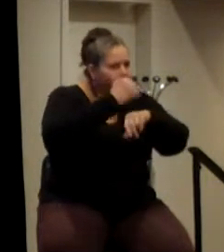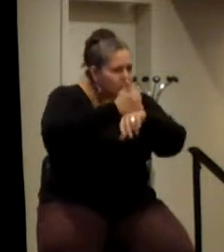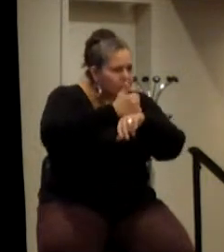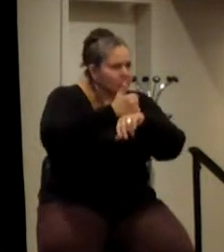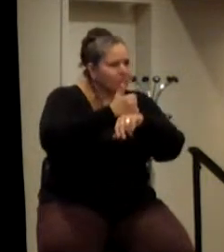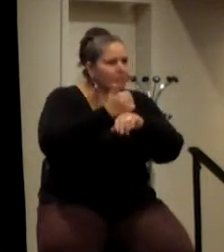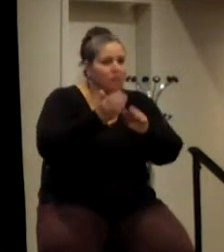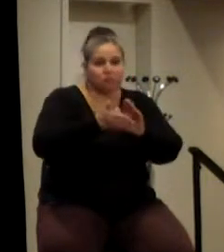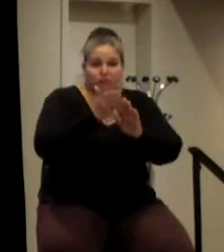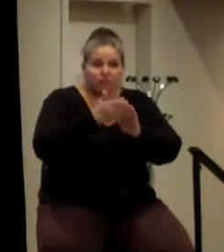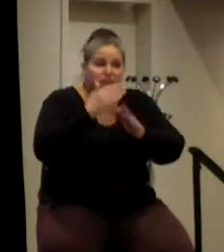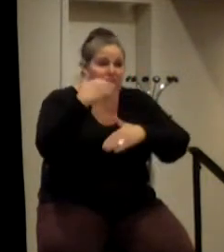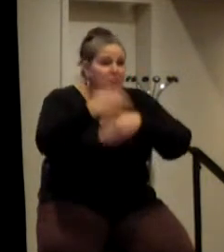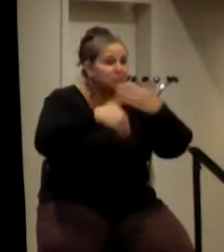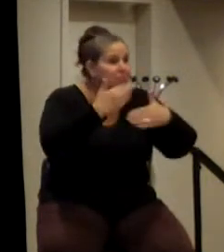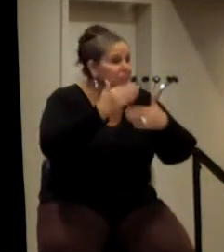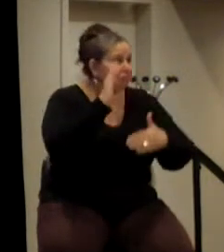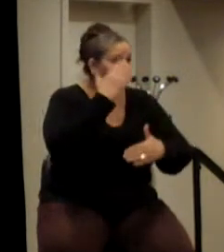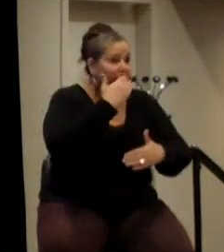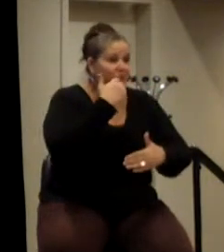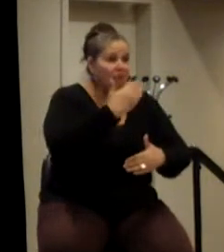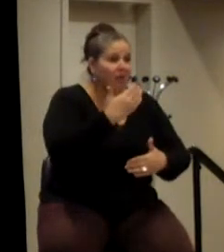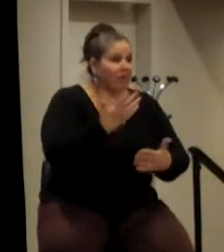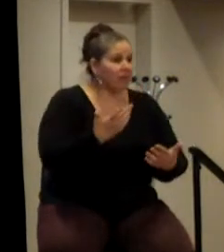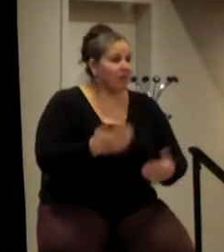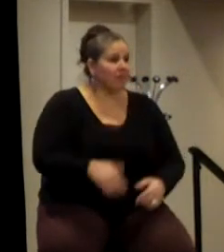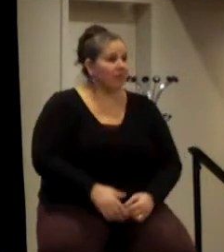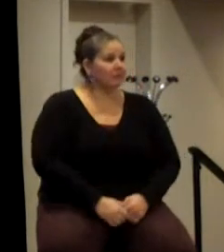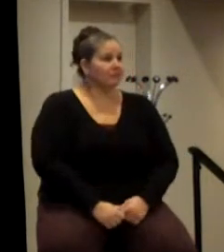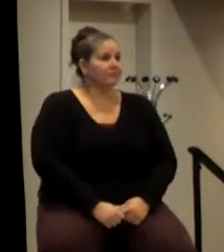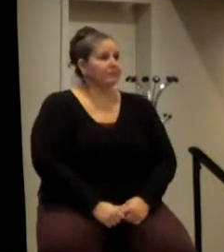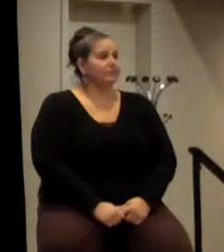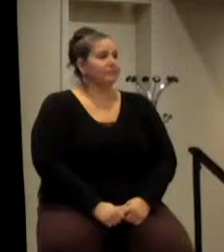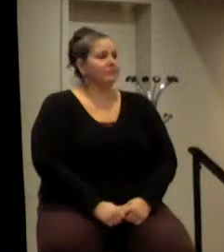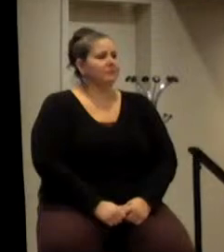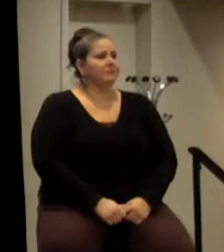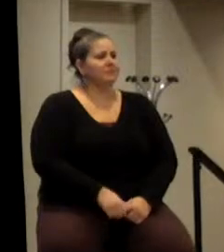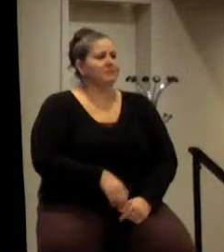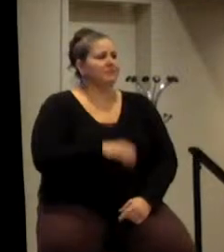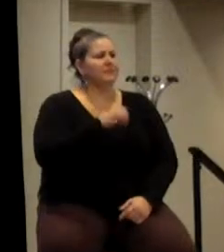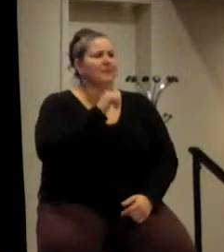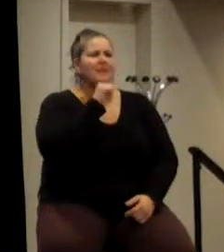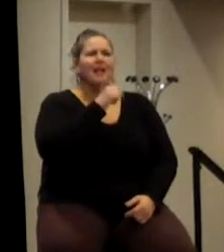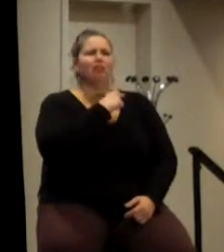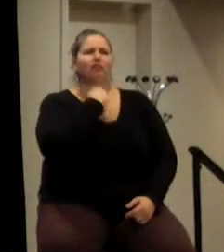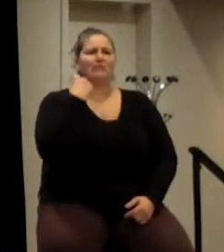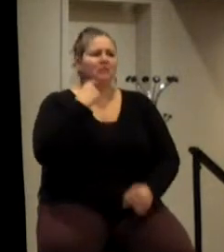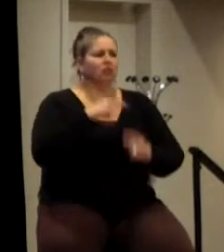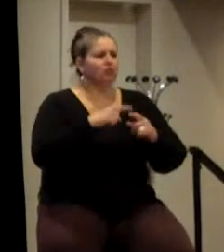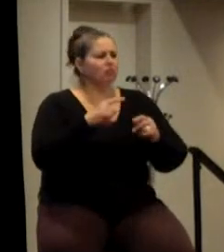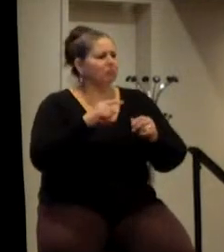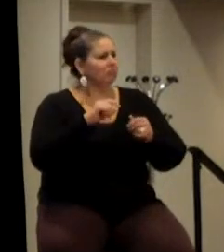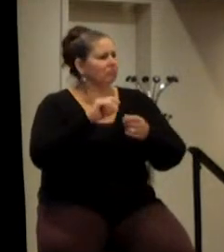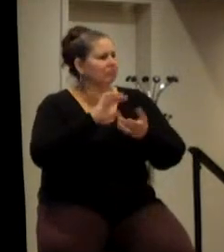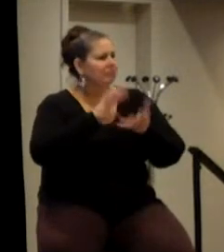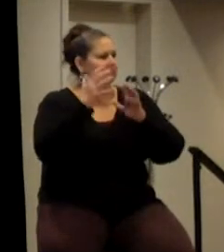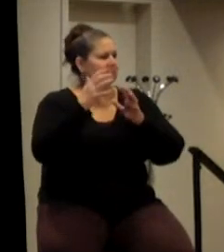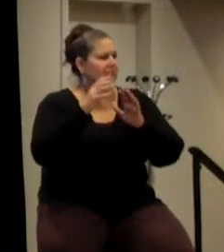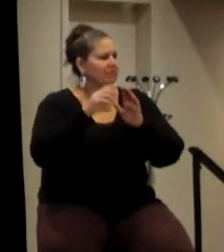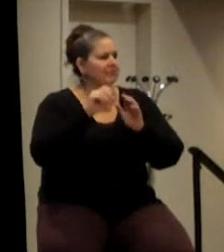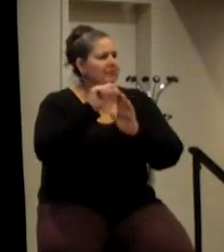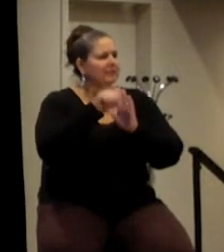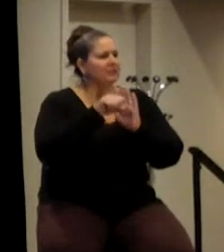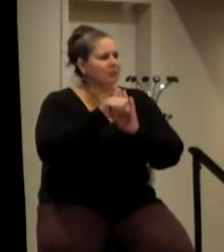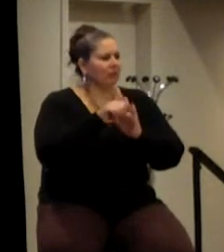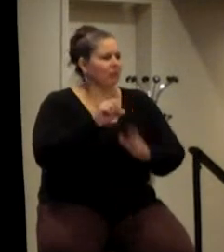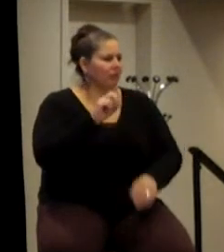that, the season will not be jeopardized, because we will find the virus, and if it's there, we will prevent those teams from